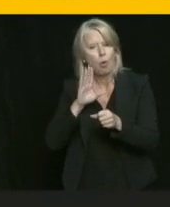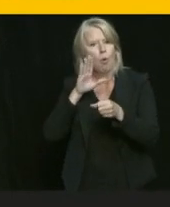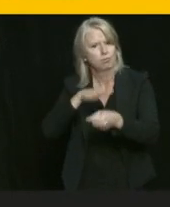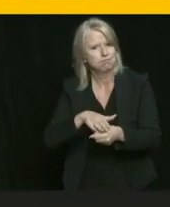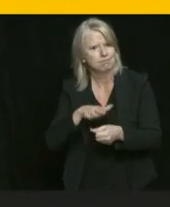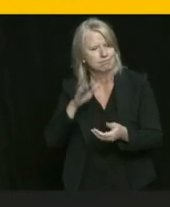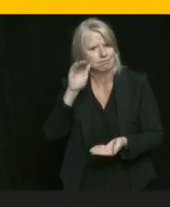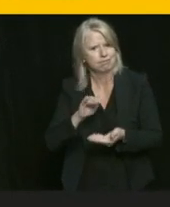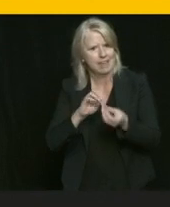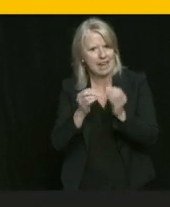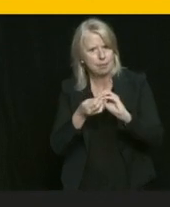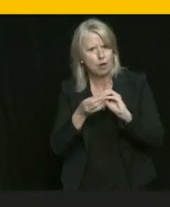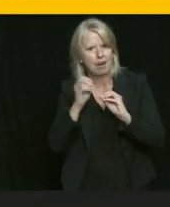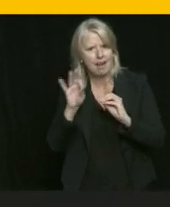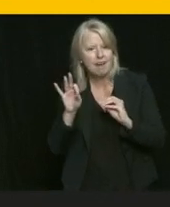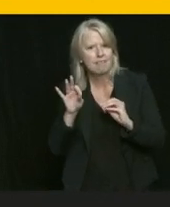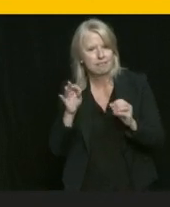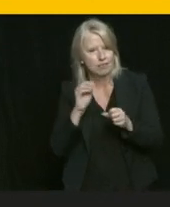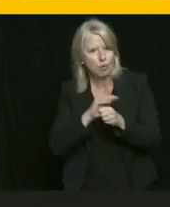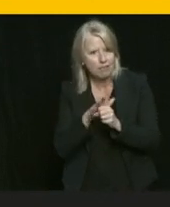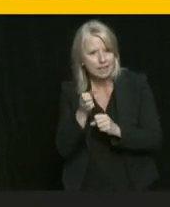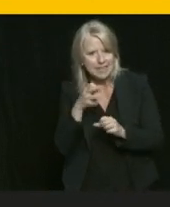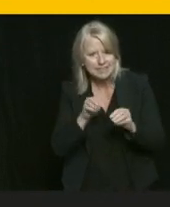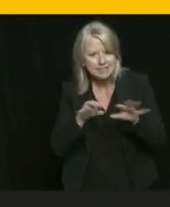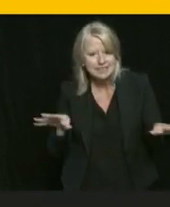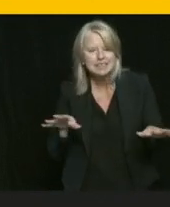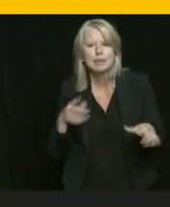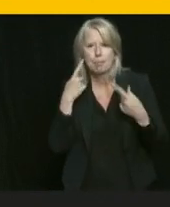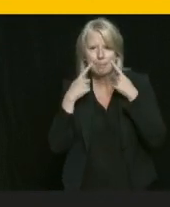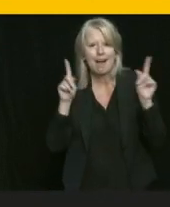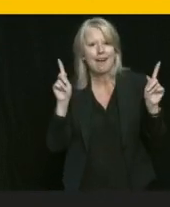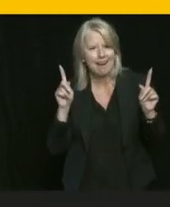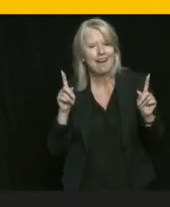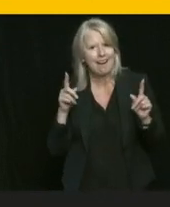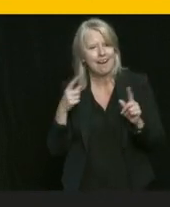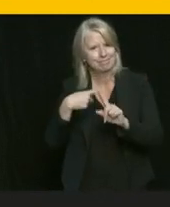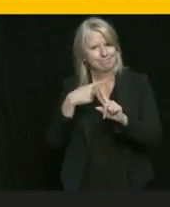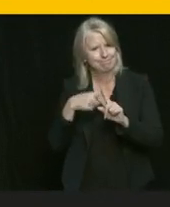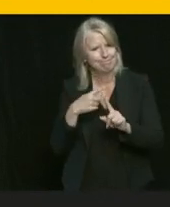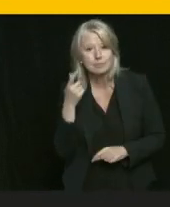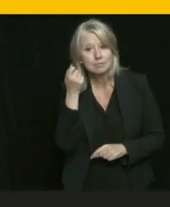spring, we then had our first dance over the summer.